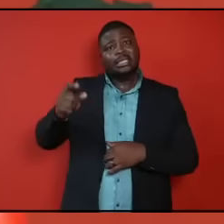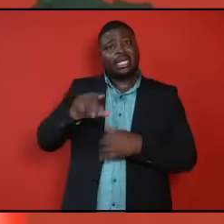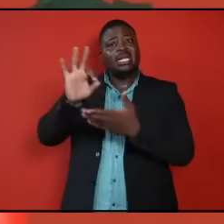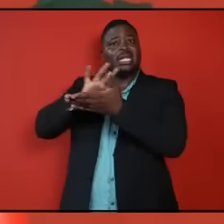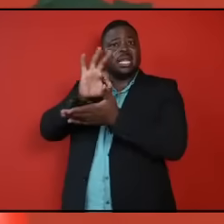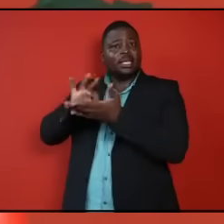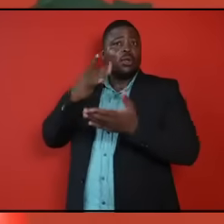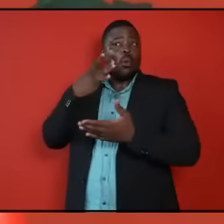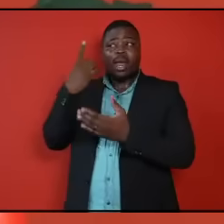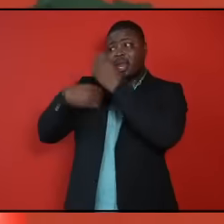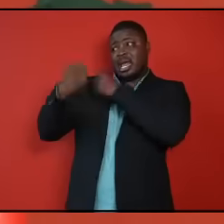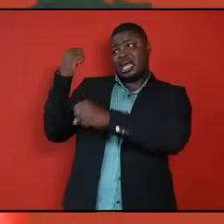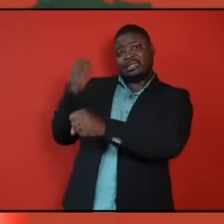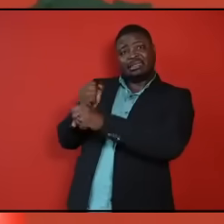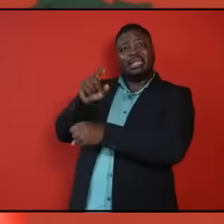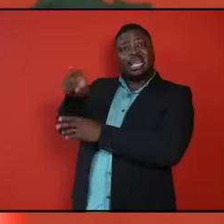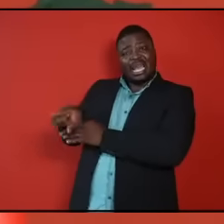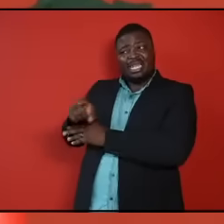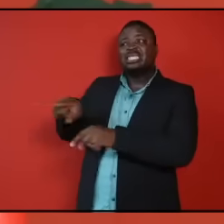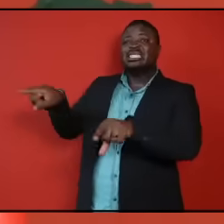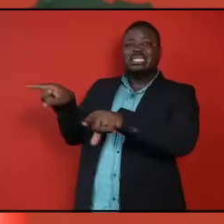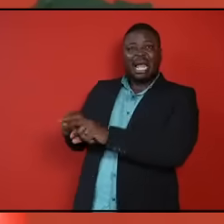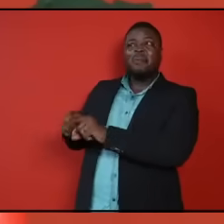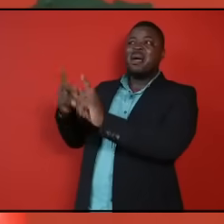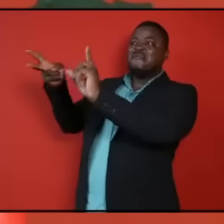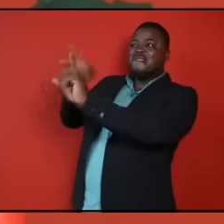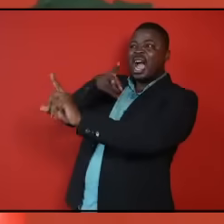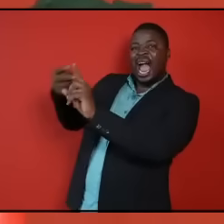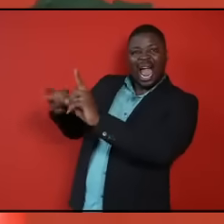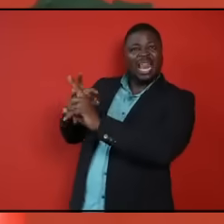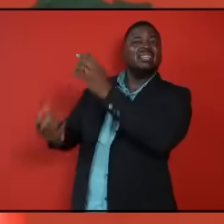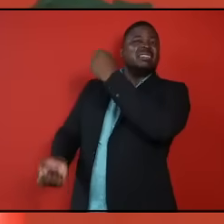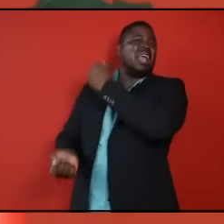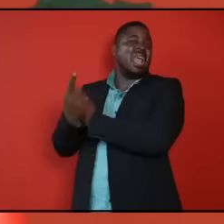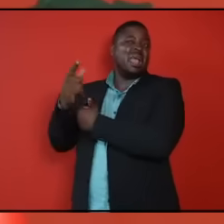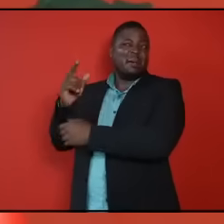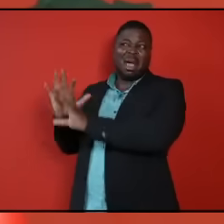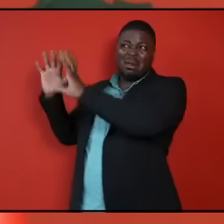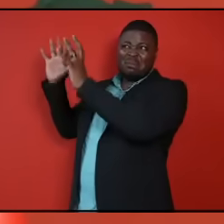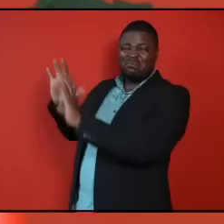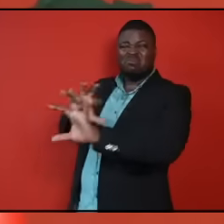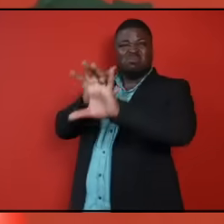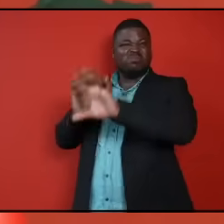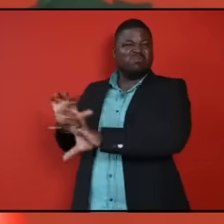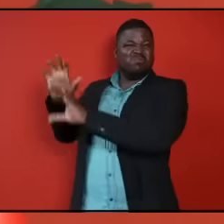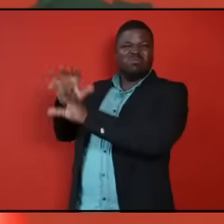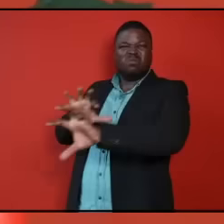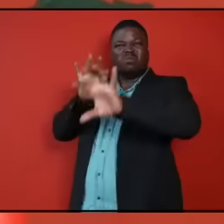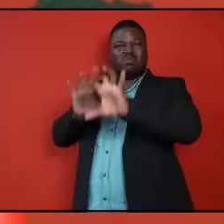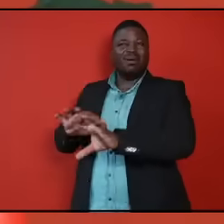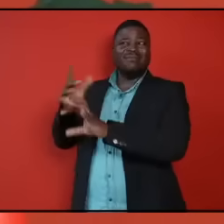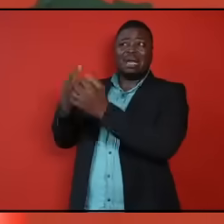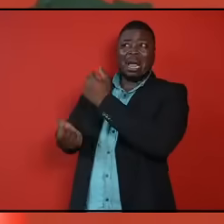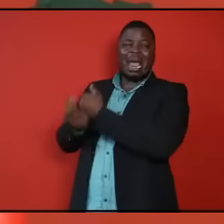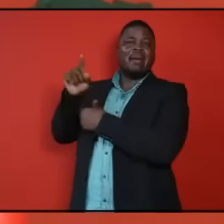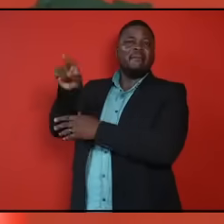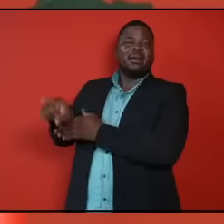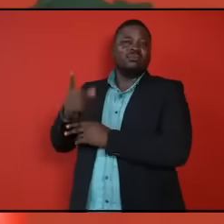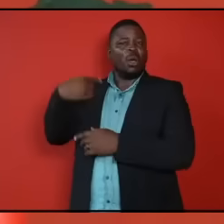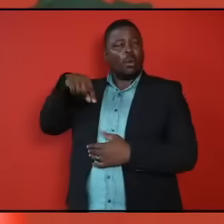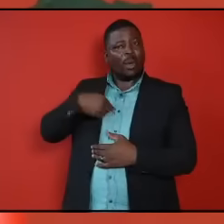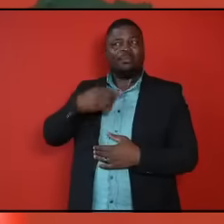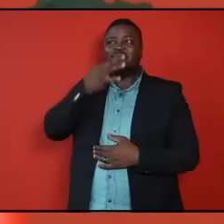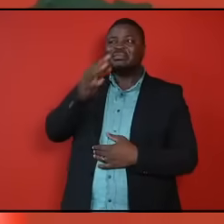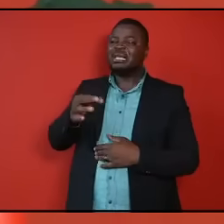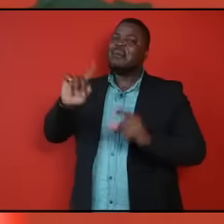year. We condemn the violence and intimidation directed against opposition figures, political